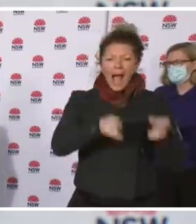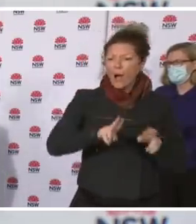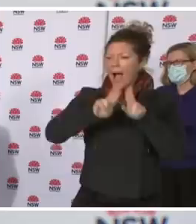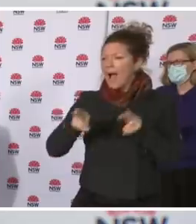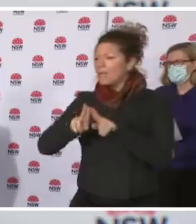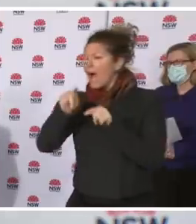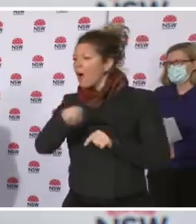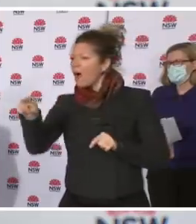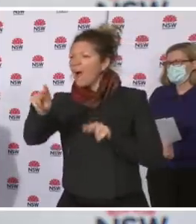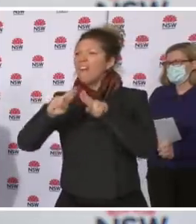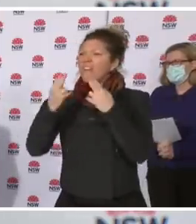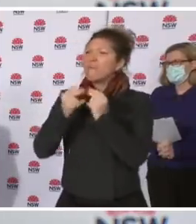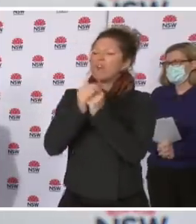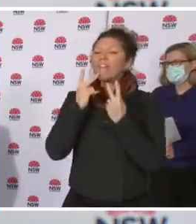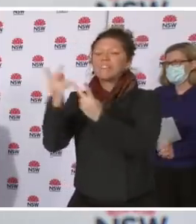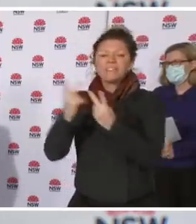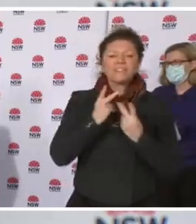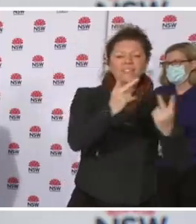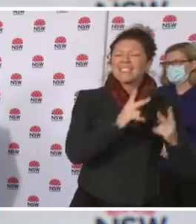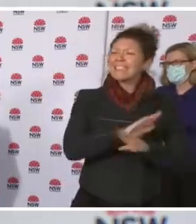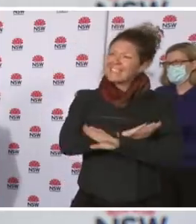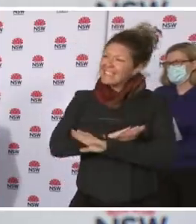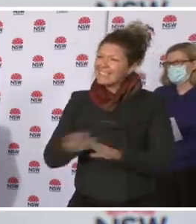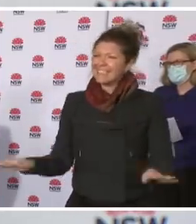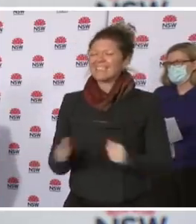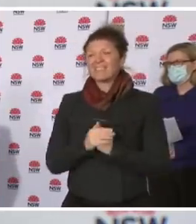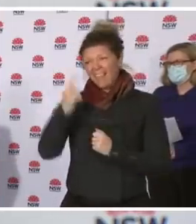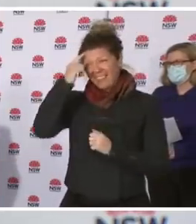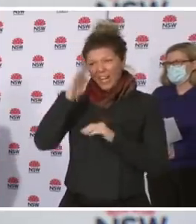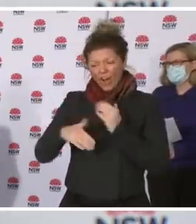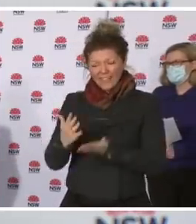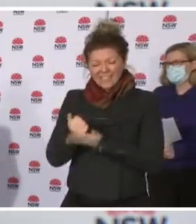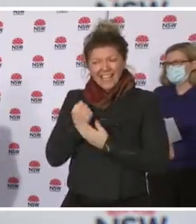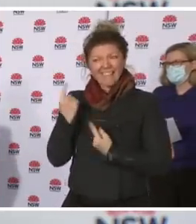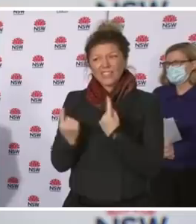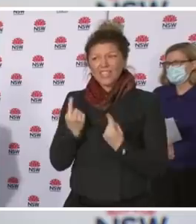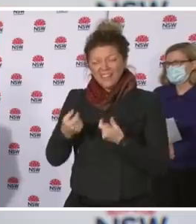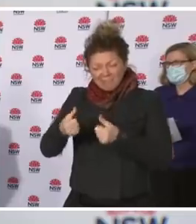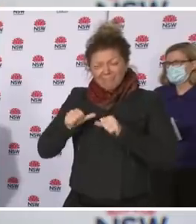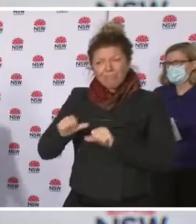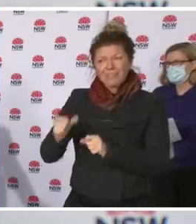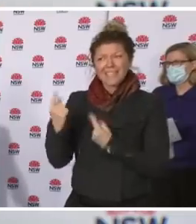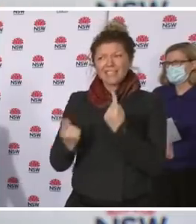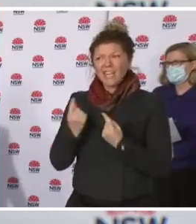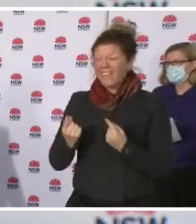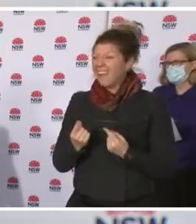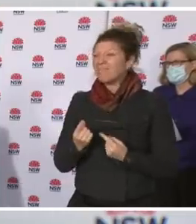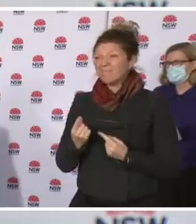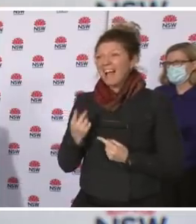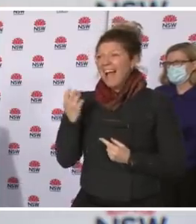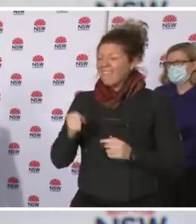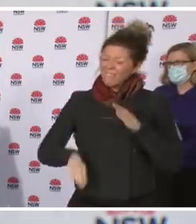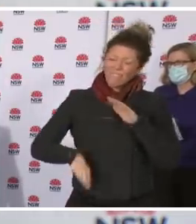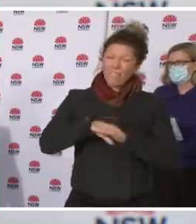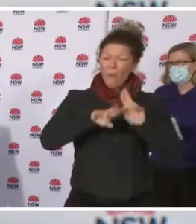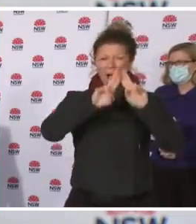make sure you keep those you love the most safest. We're just seeing so many examples of entire households getting the virus and